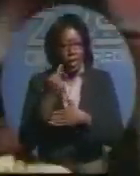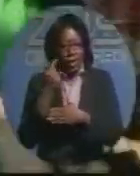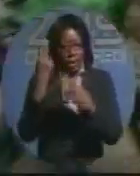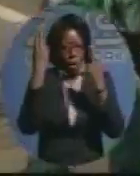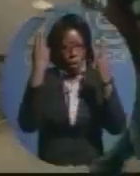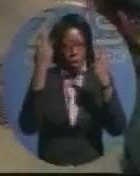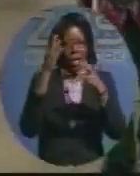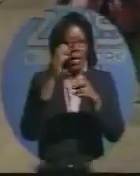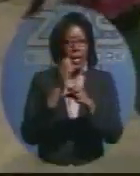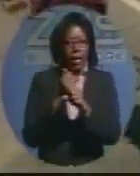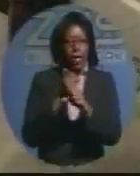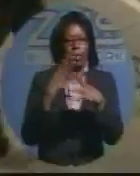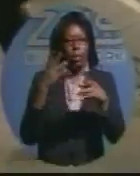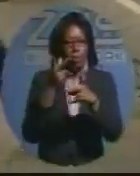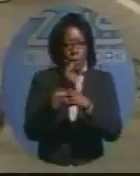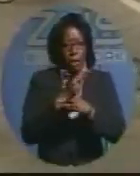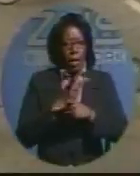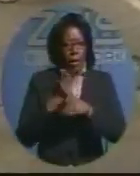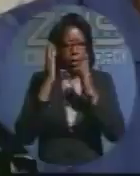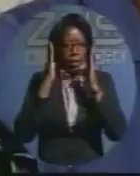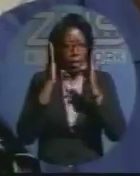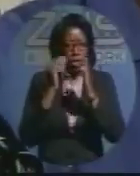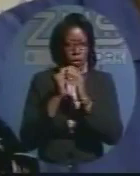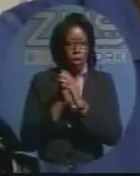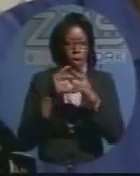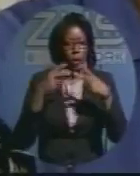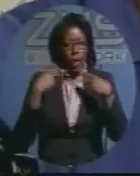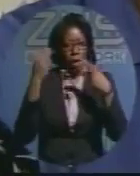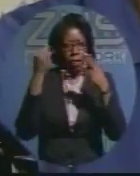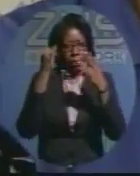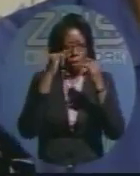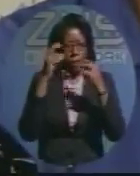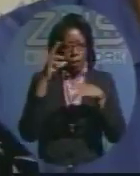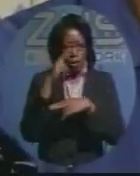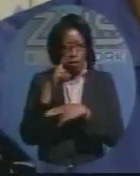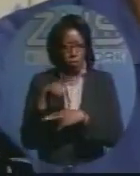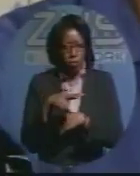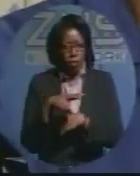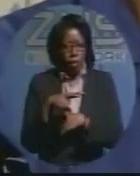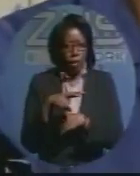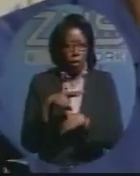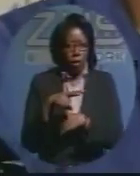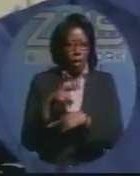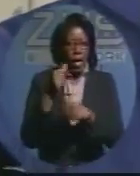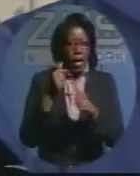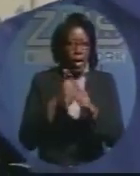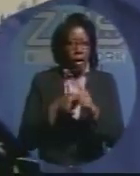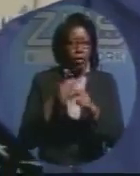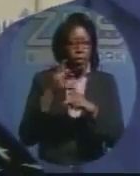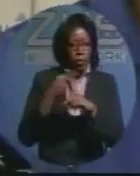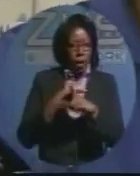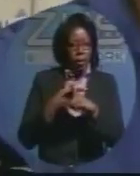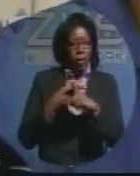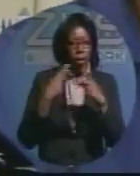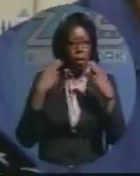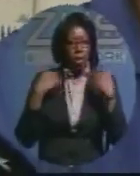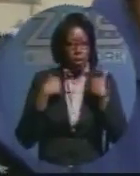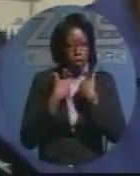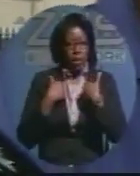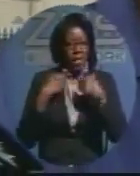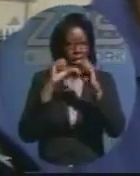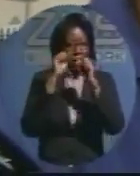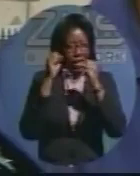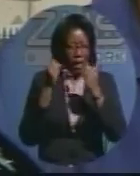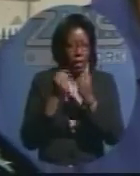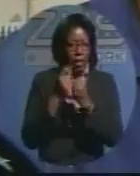do get the utmost care and attention. We have an inspection the first Thursday of every month, and the Humane Society, they come, they inspect the